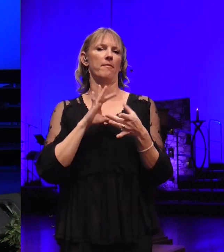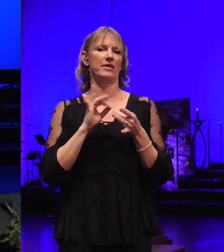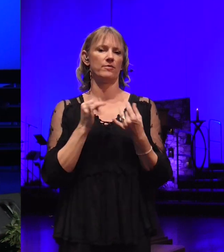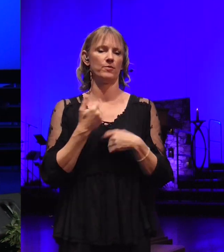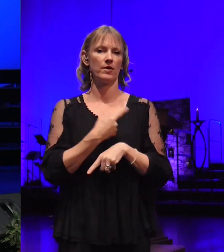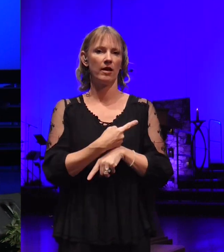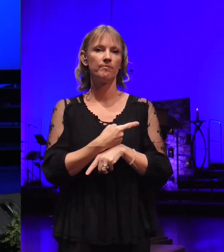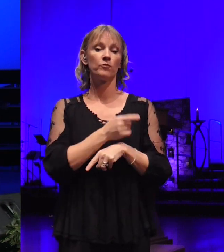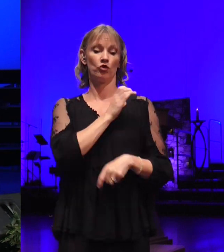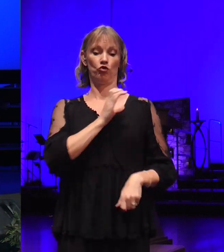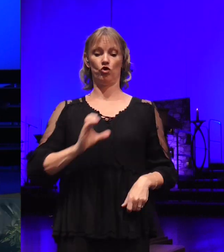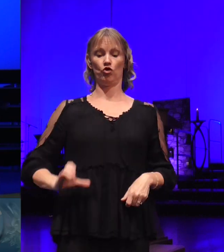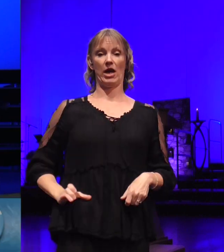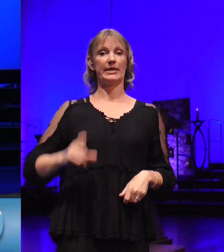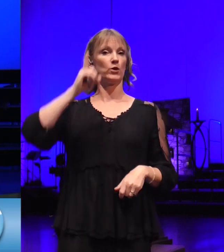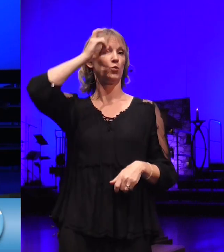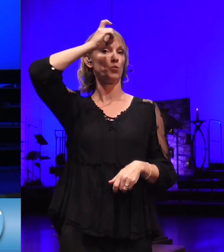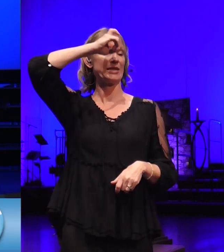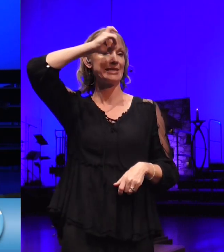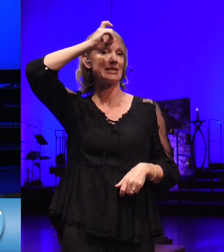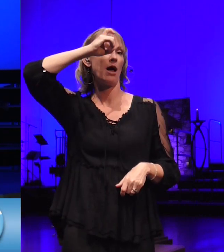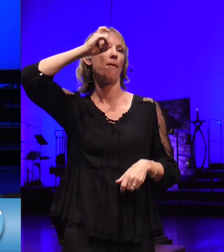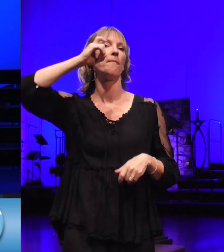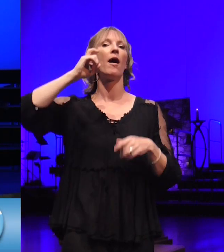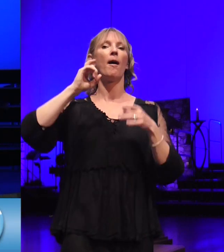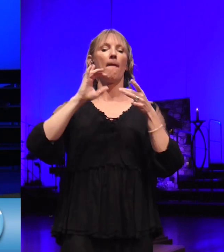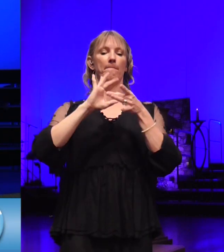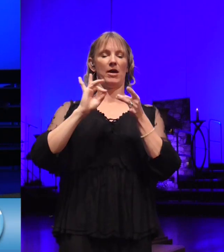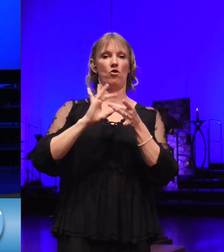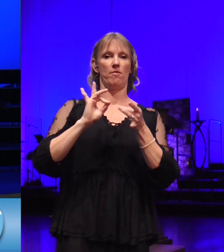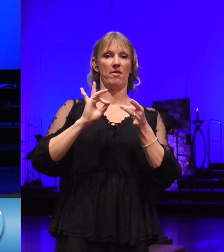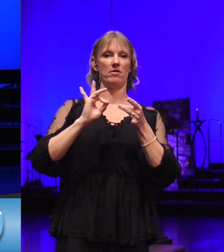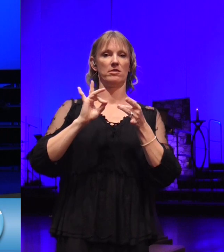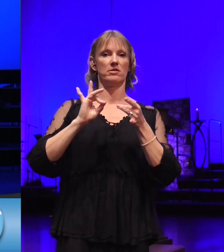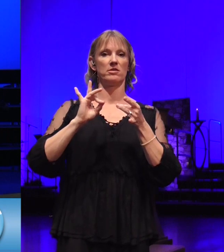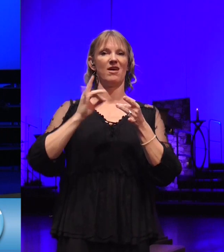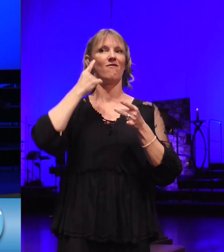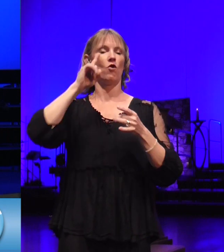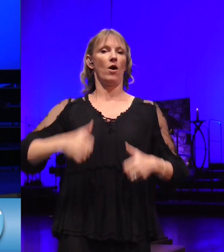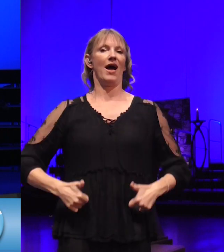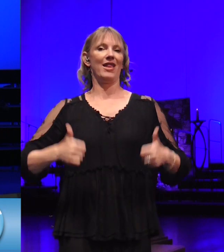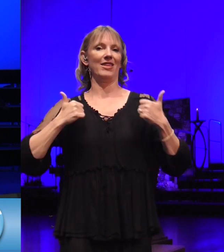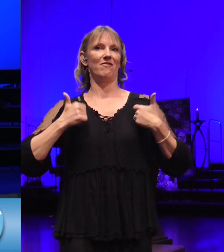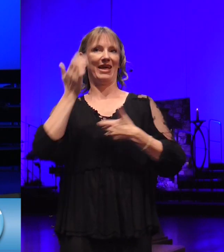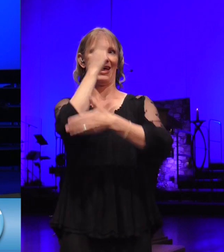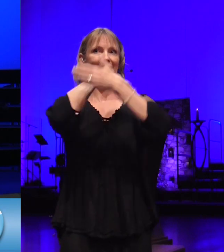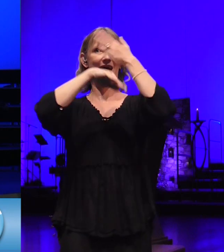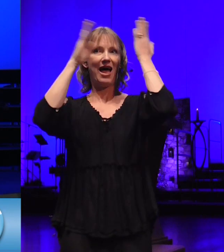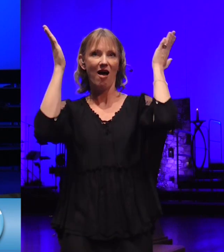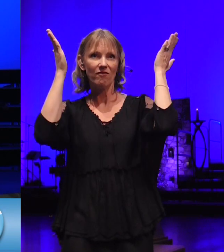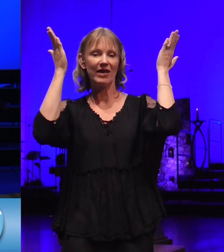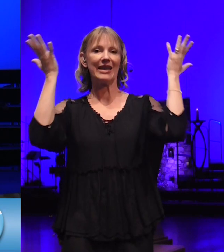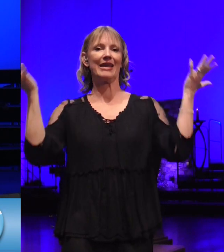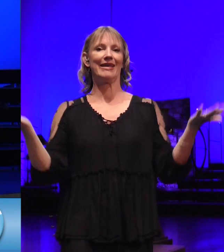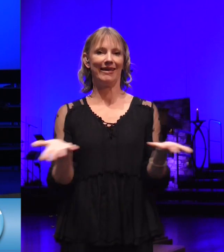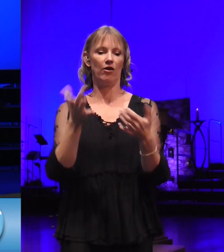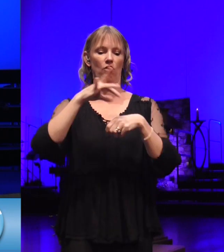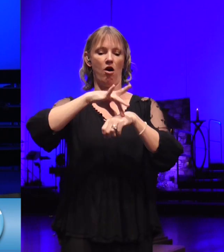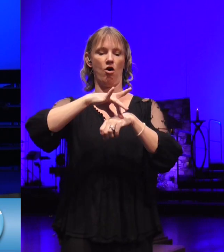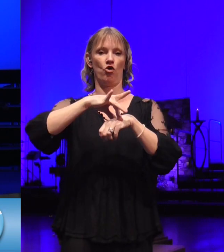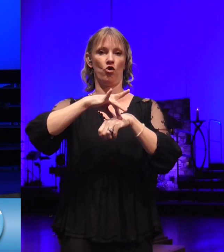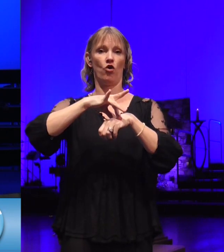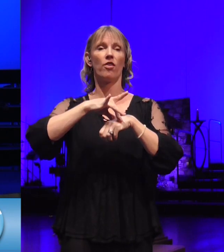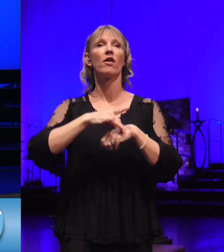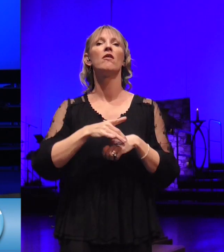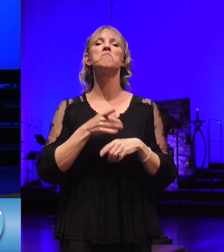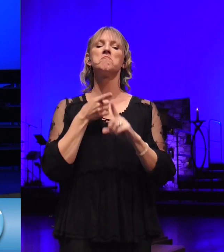today, Christ's wisdom, parables for living in heaven on earth, is that